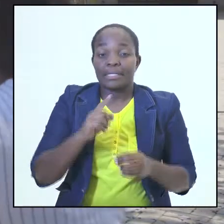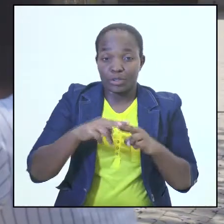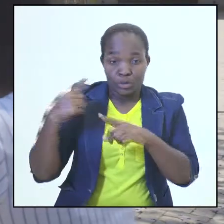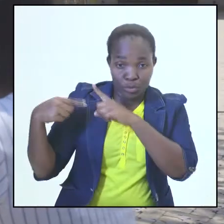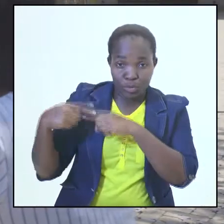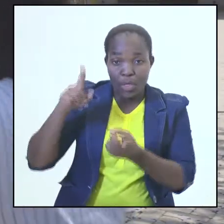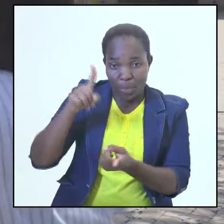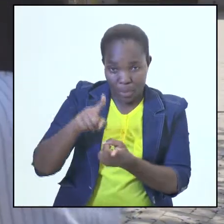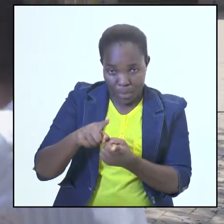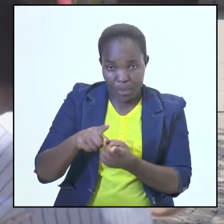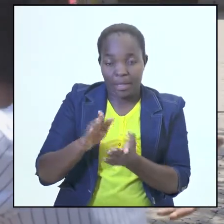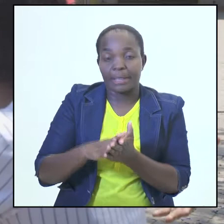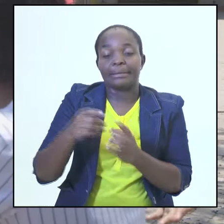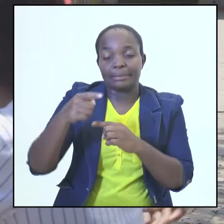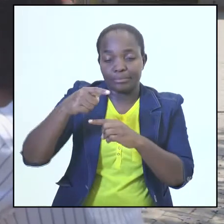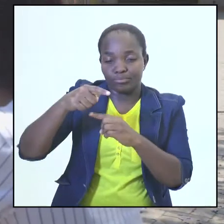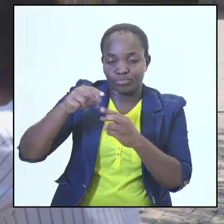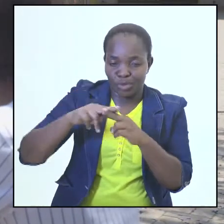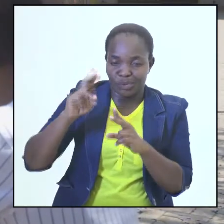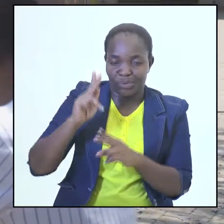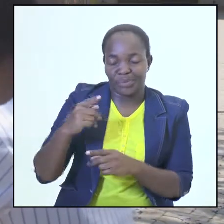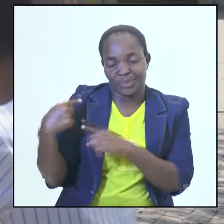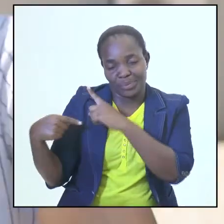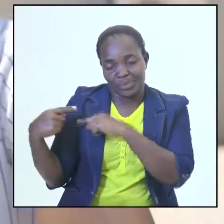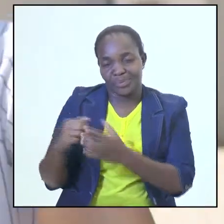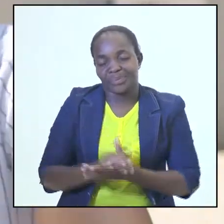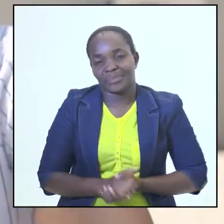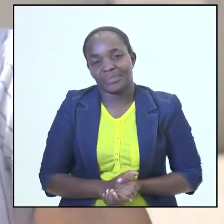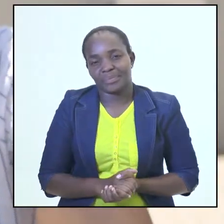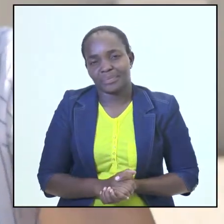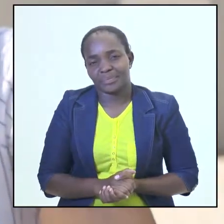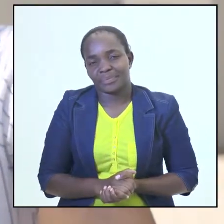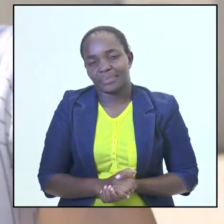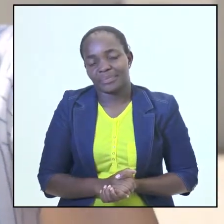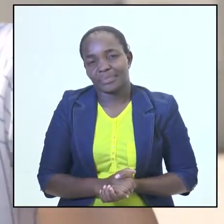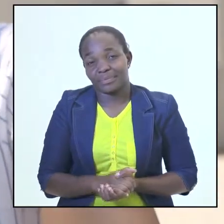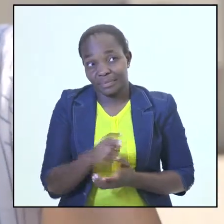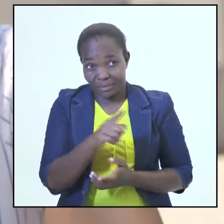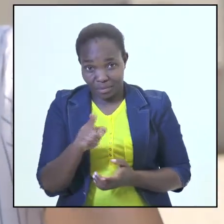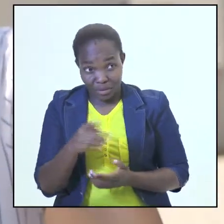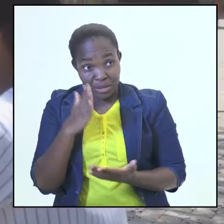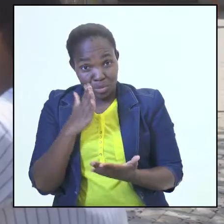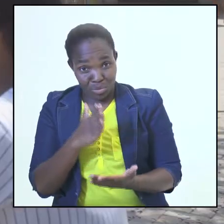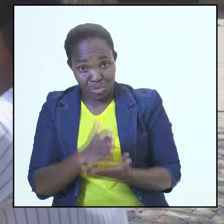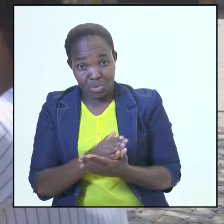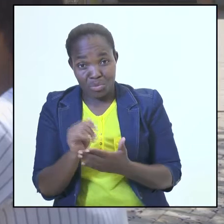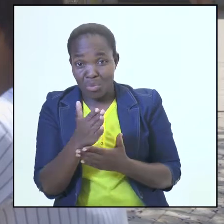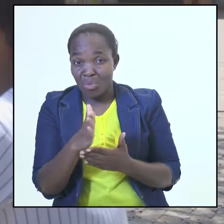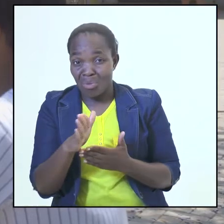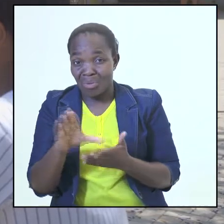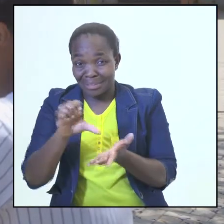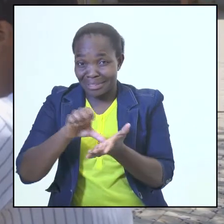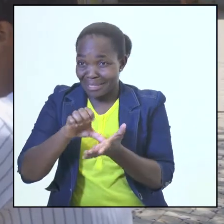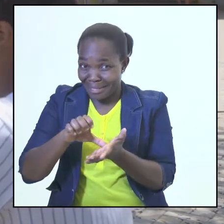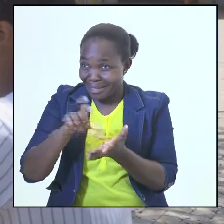Reuse, reduce, and recycle. You guys, is it true that the sewage water here in Windhoek is